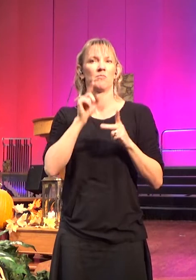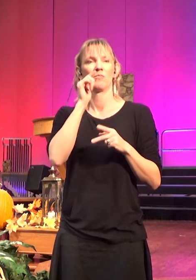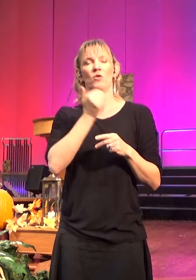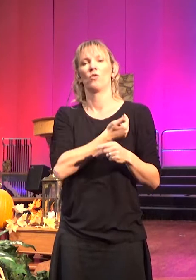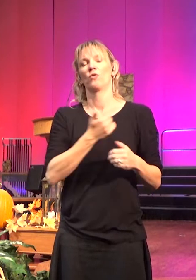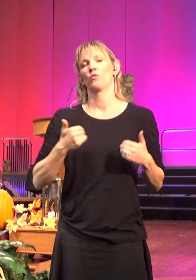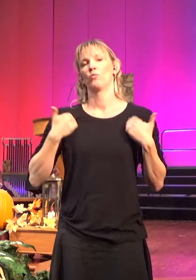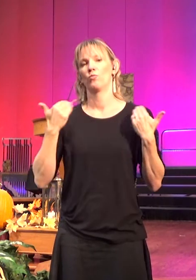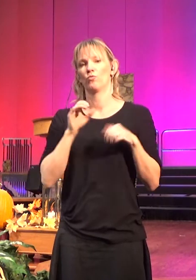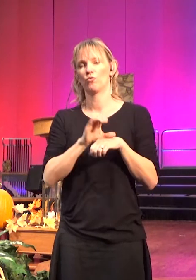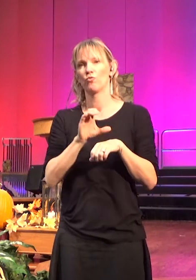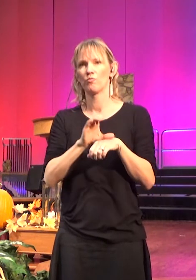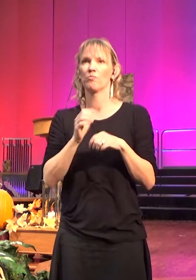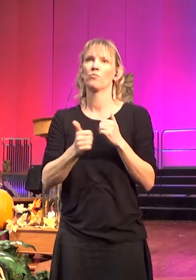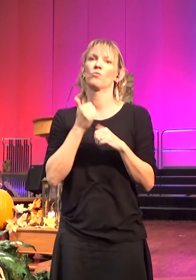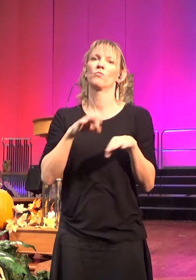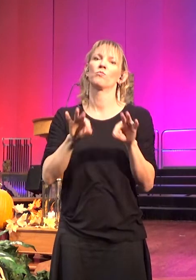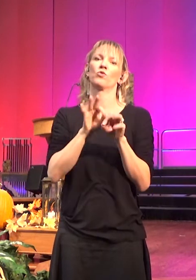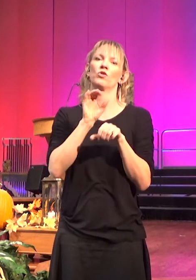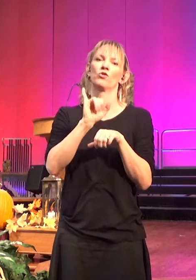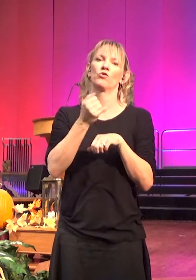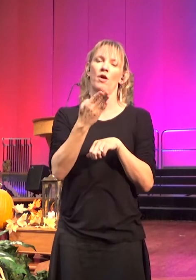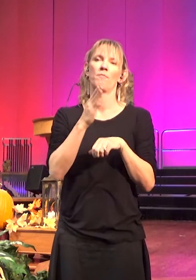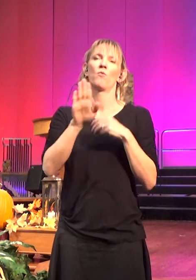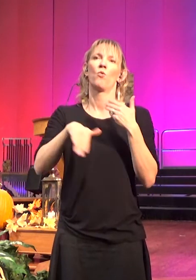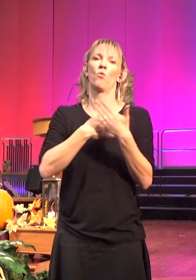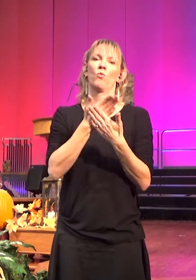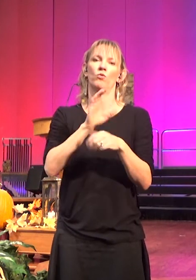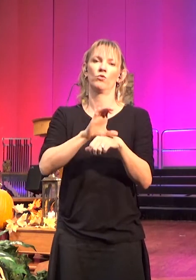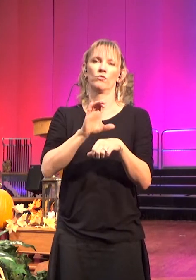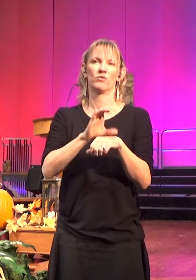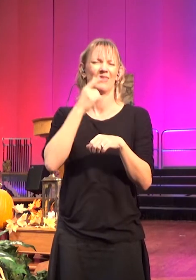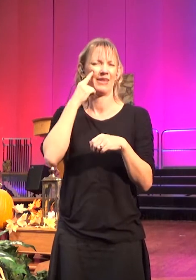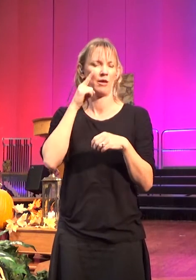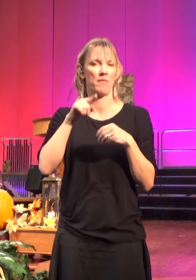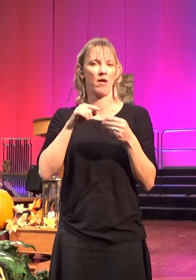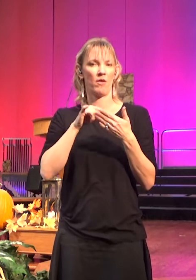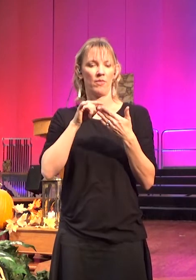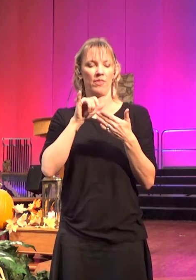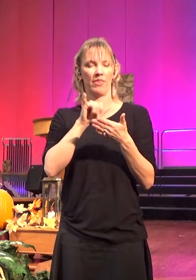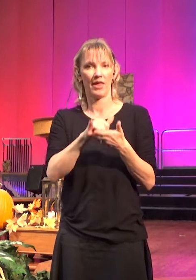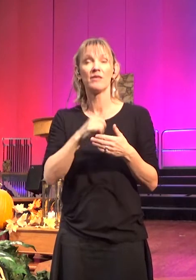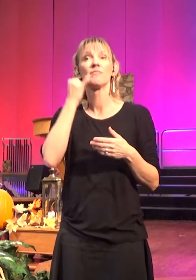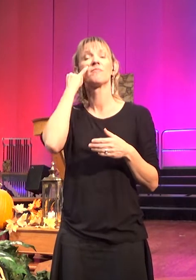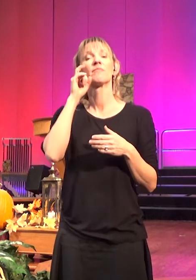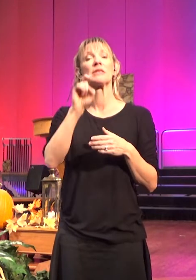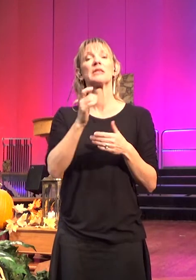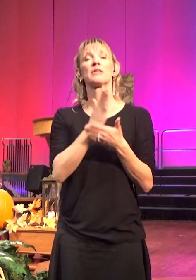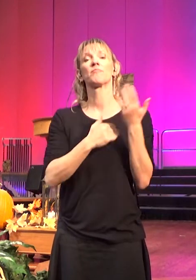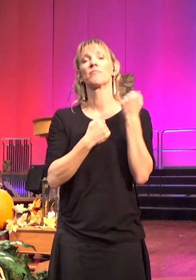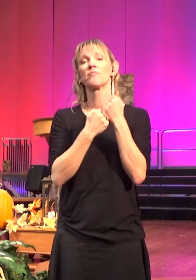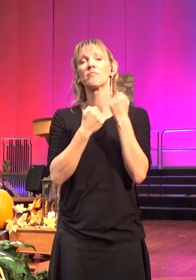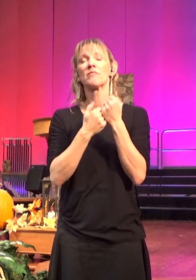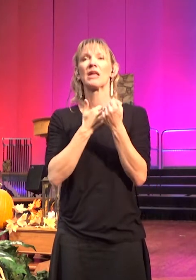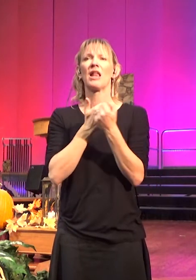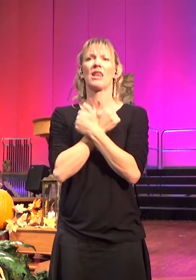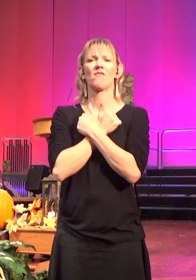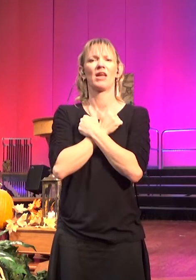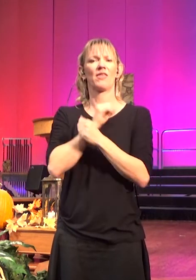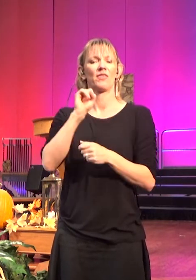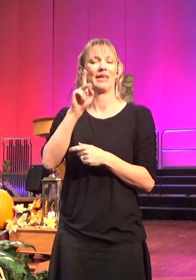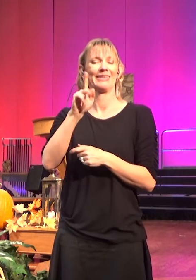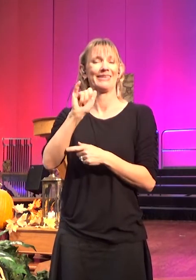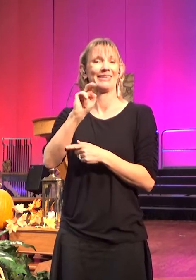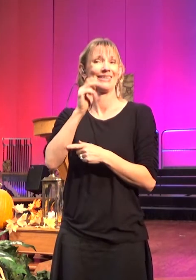especially need people in our youth church, most important job that there is in the whole church. So think about that. And for those who could use a little